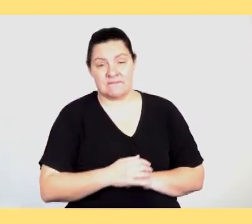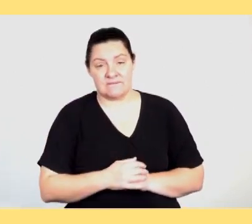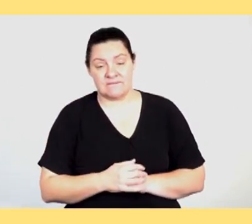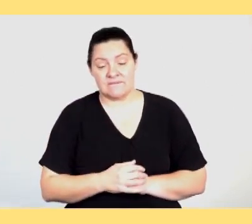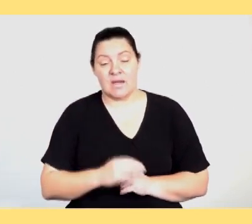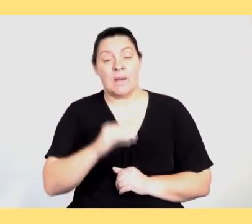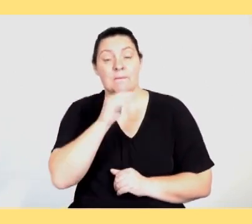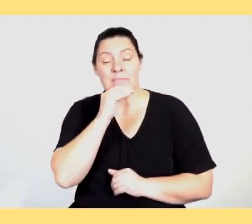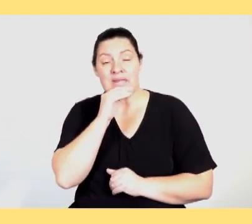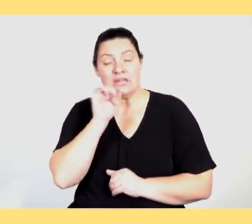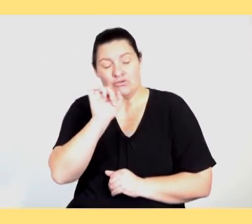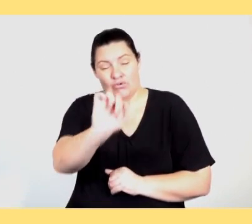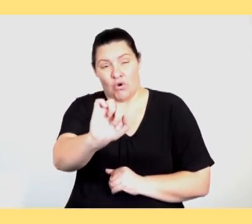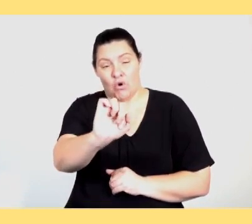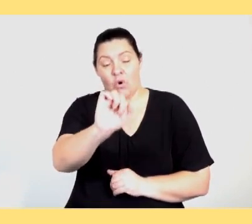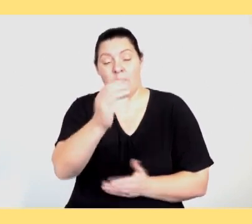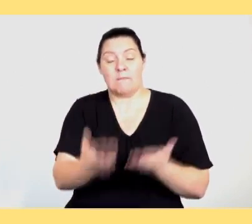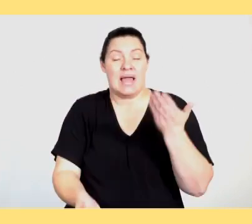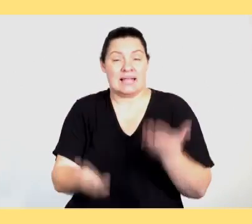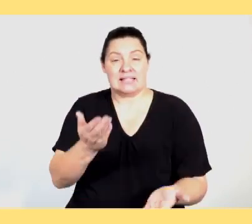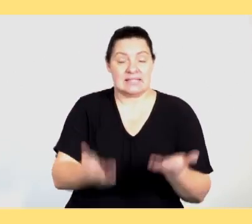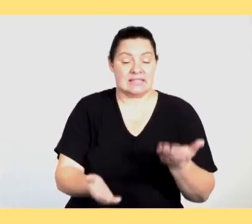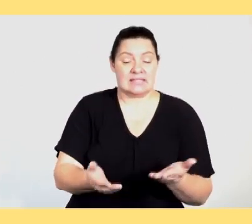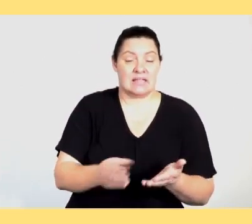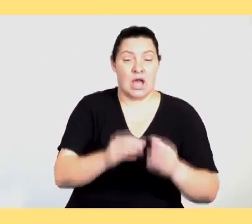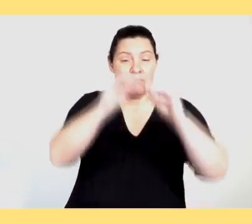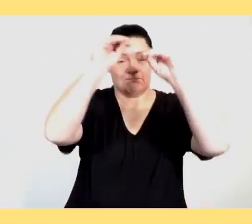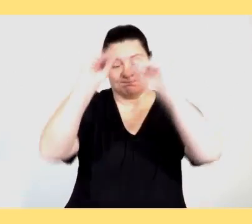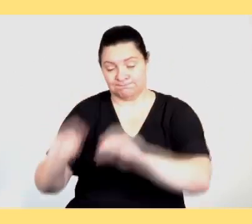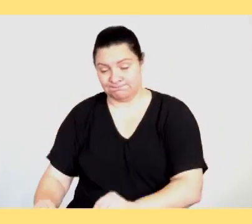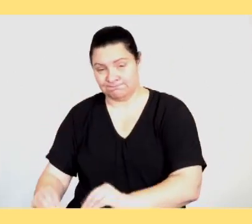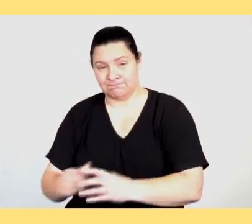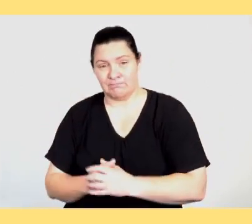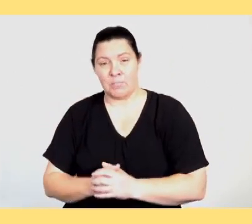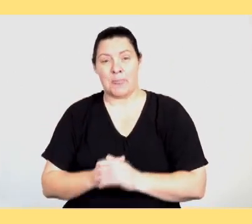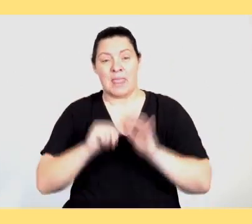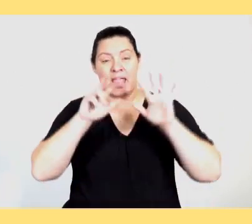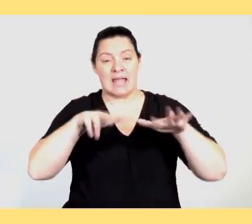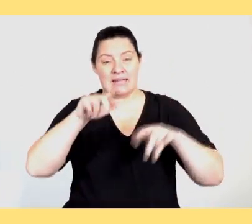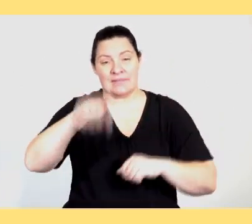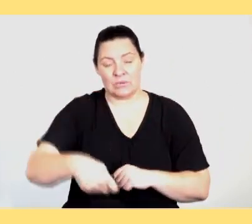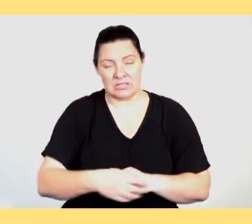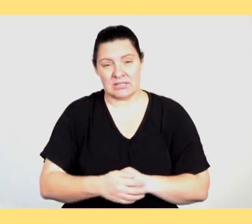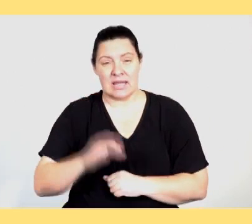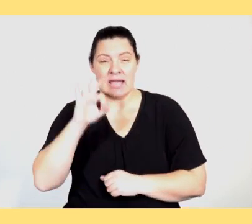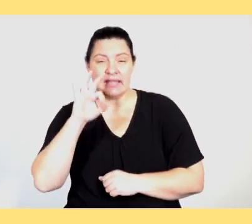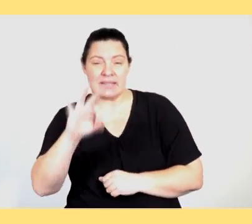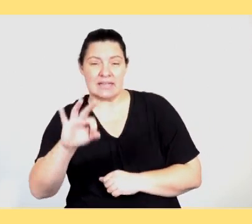18,325, which then becomes your balance brought down here,